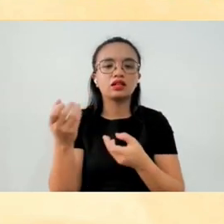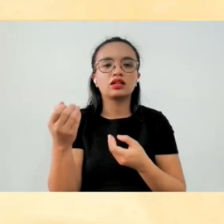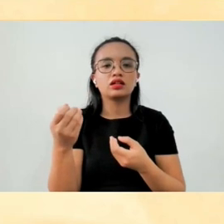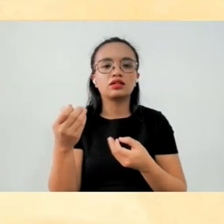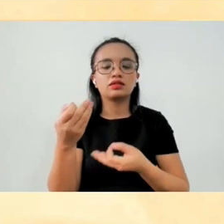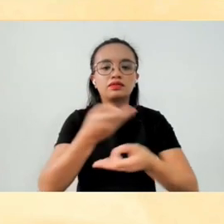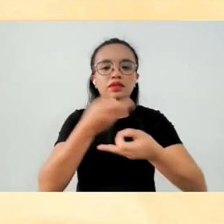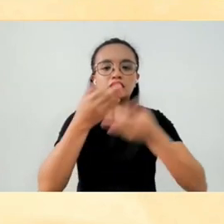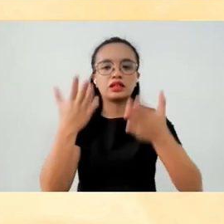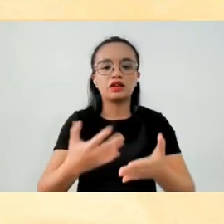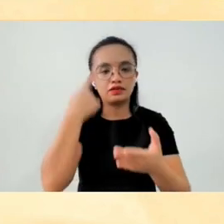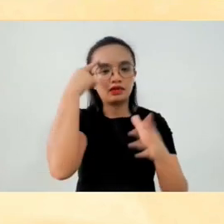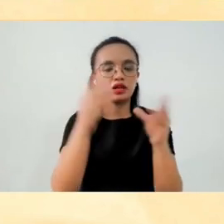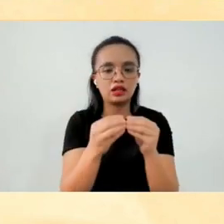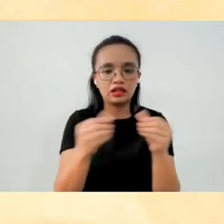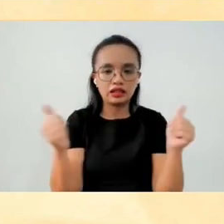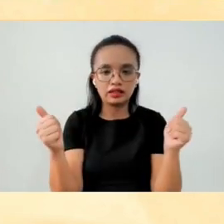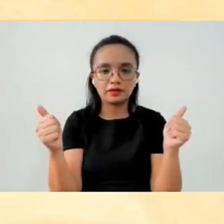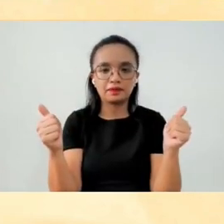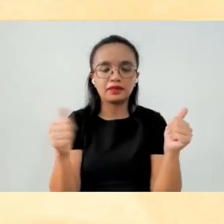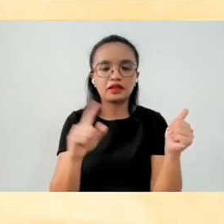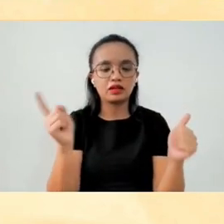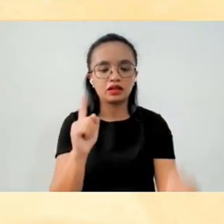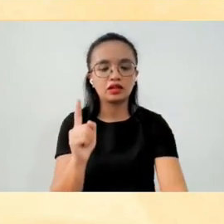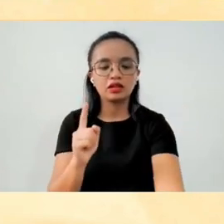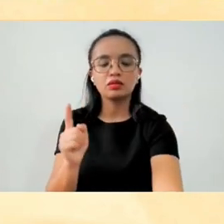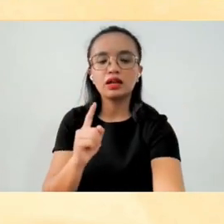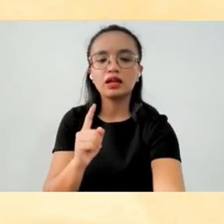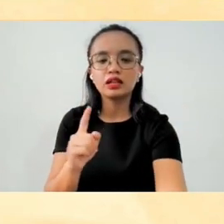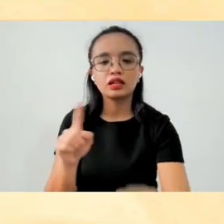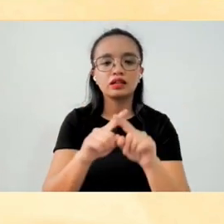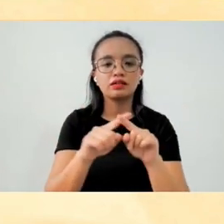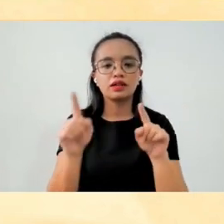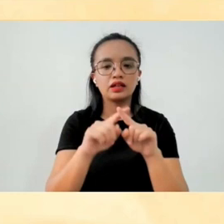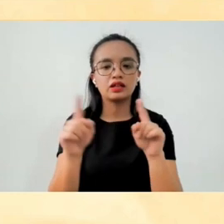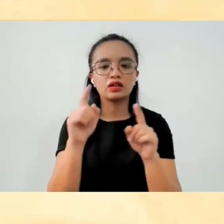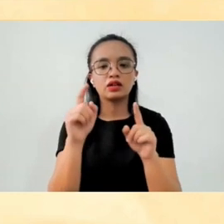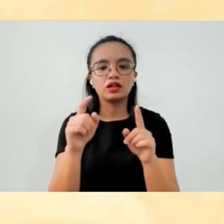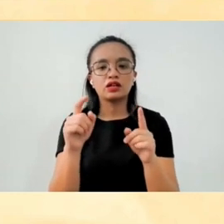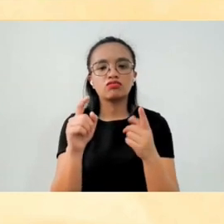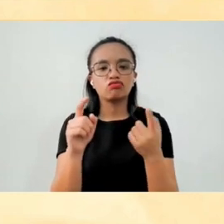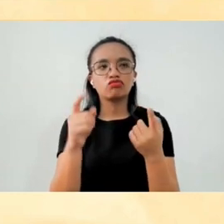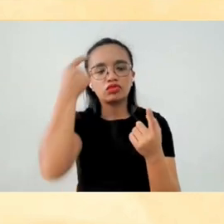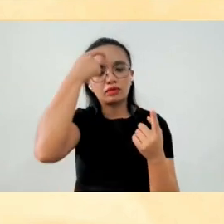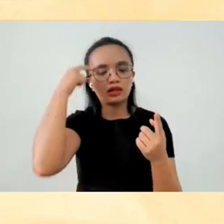facilitator for healing, the issue of vicarious traumatizations, and then that we